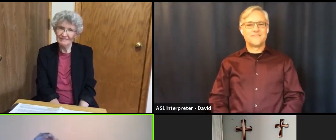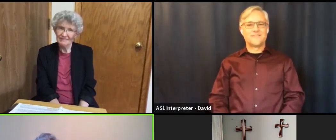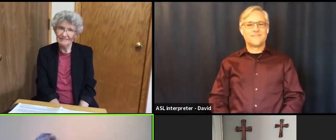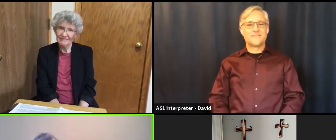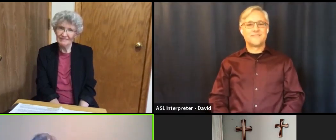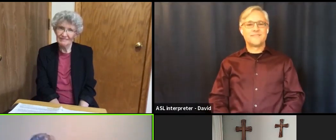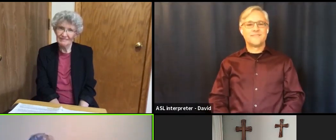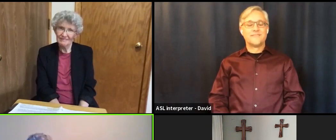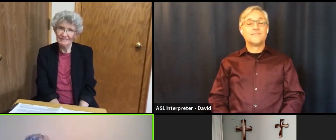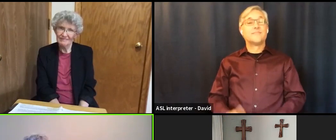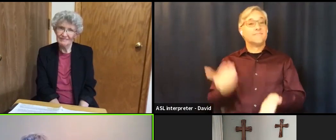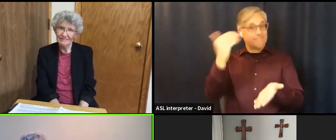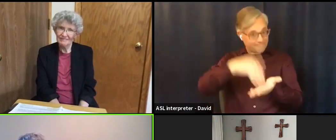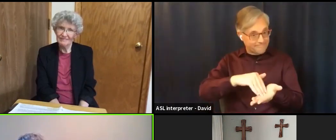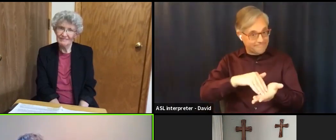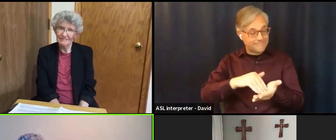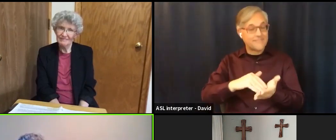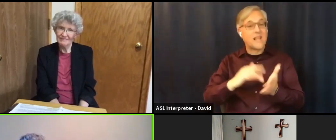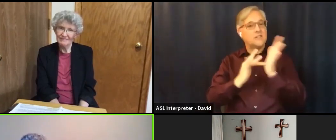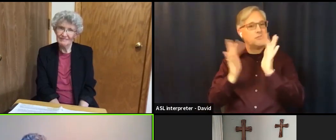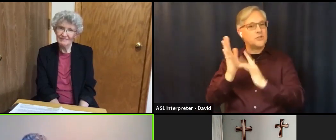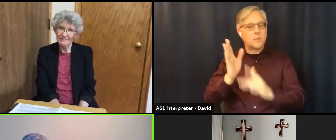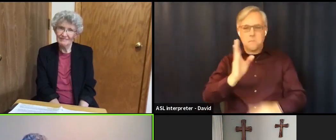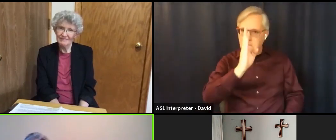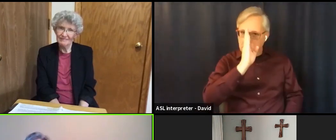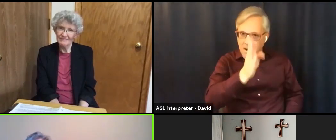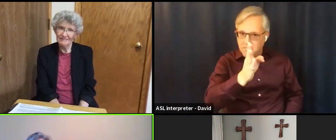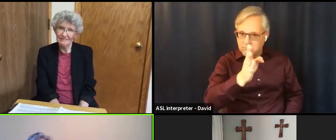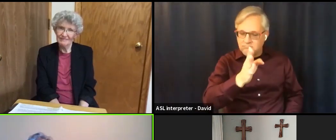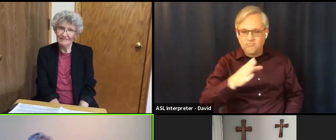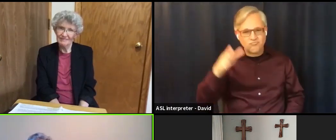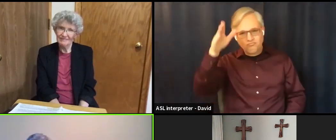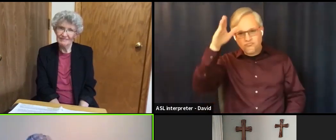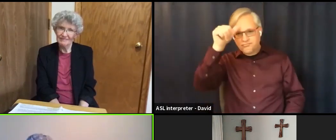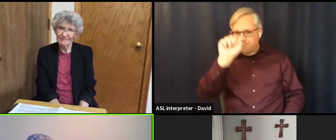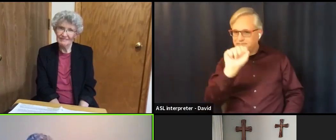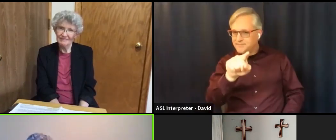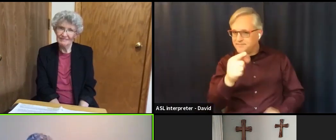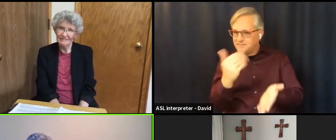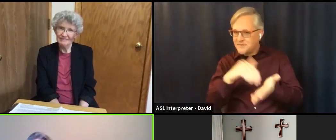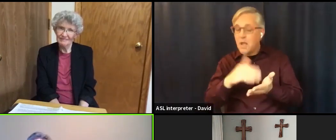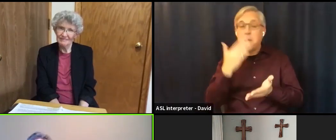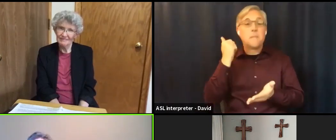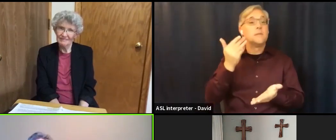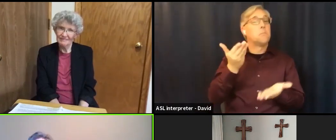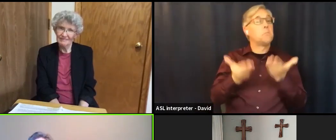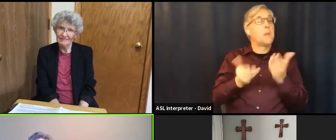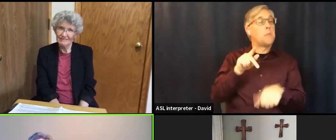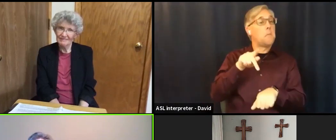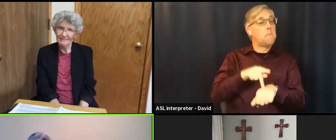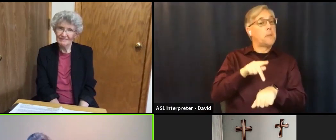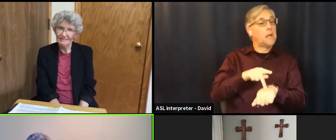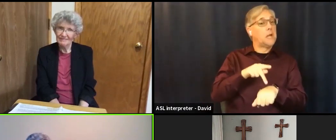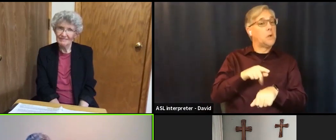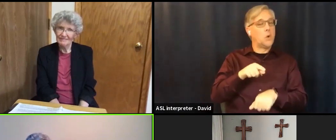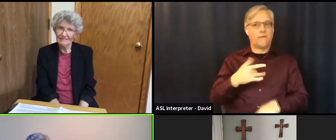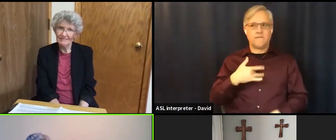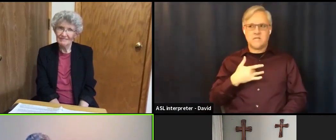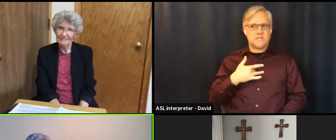Jesus continues being direct and persistent because Peter may not believe that he can be